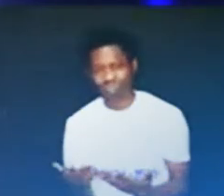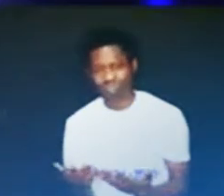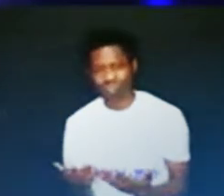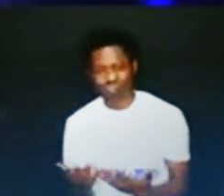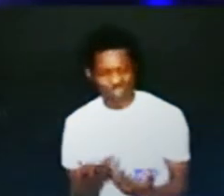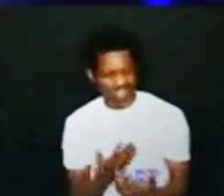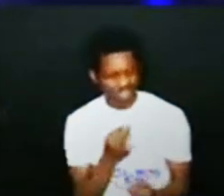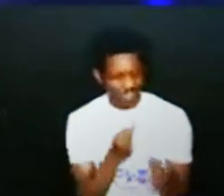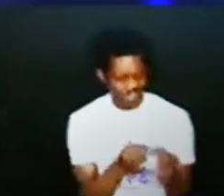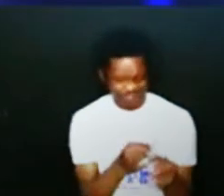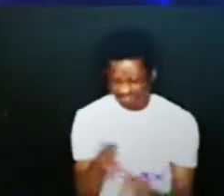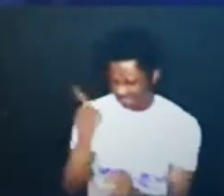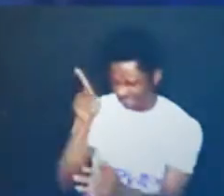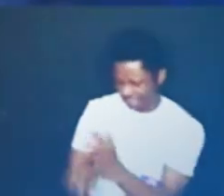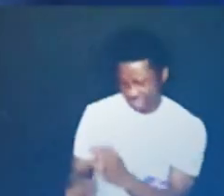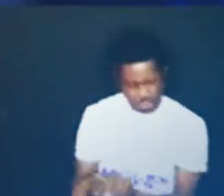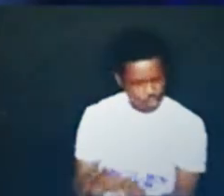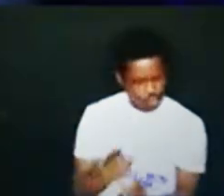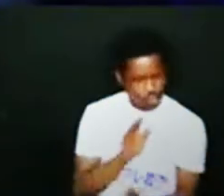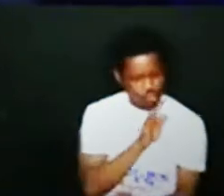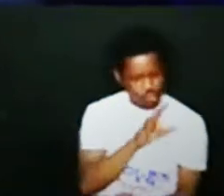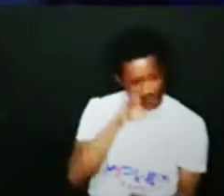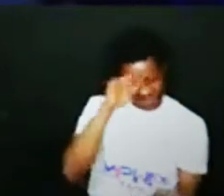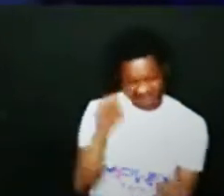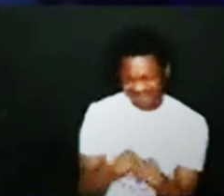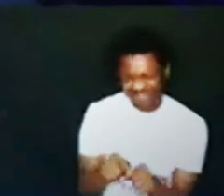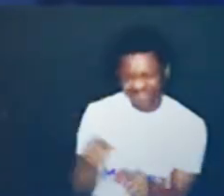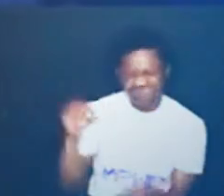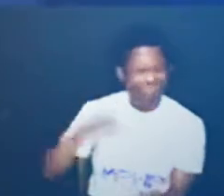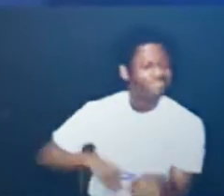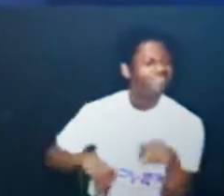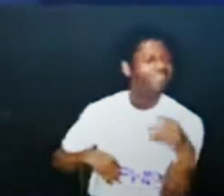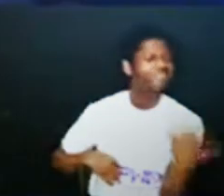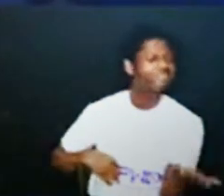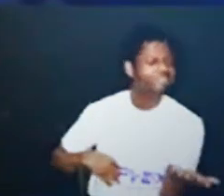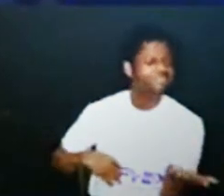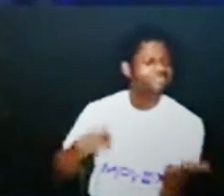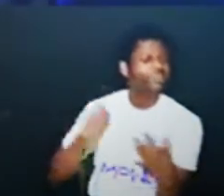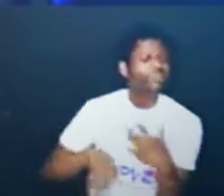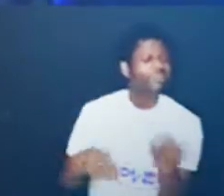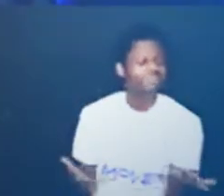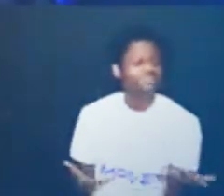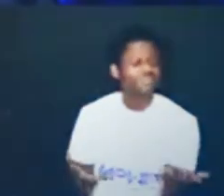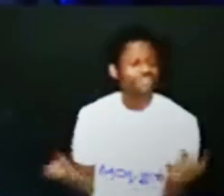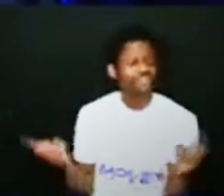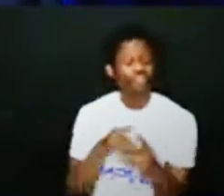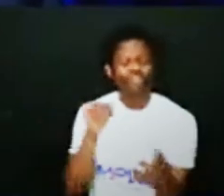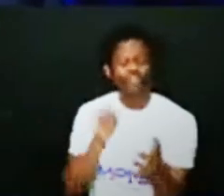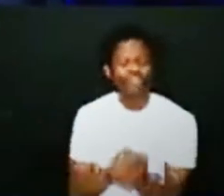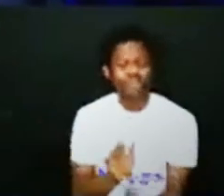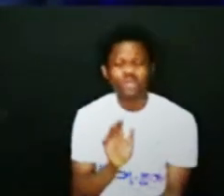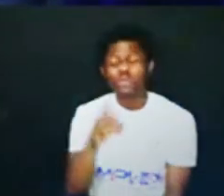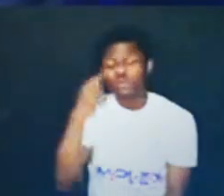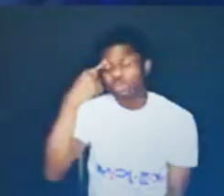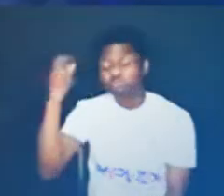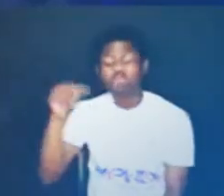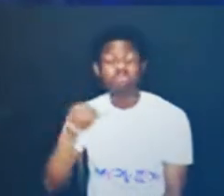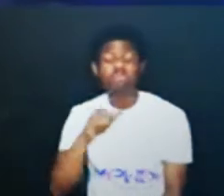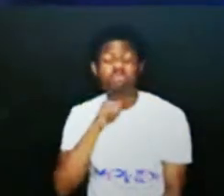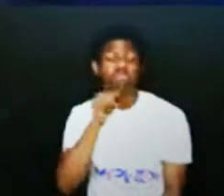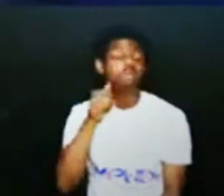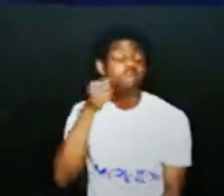a brother, what will you gain? Say, Ukum Uniano, a ding and a debebril. So that the dream will not come true. Then a bear diano,